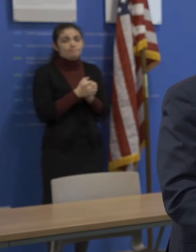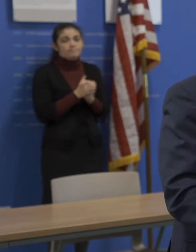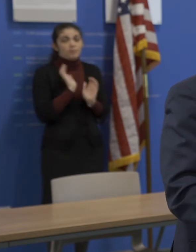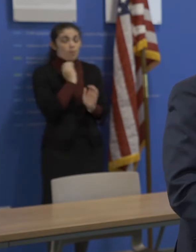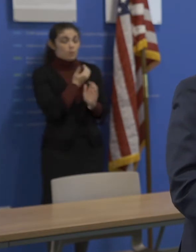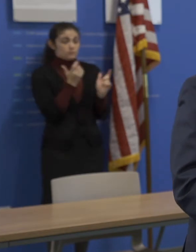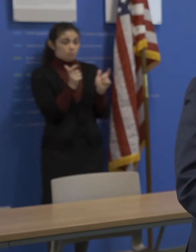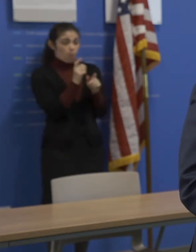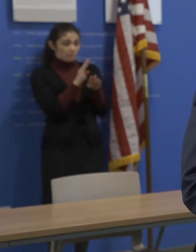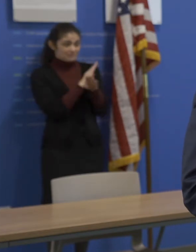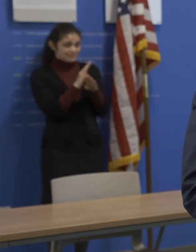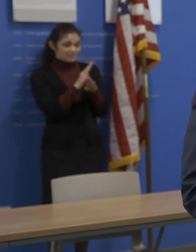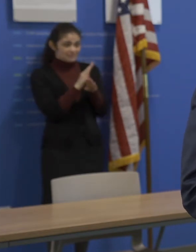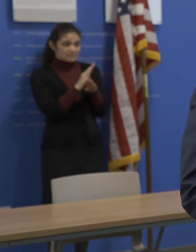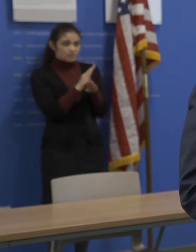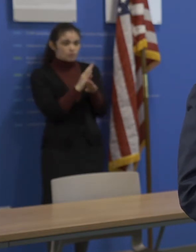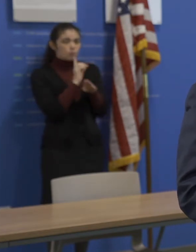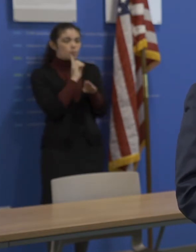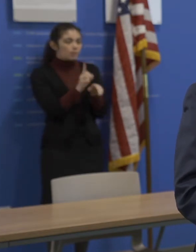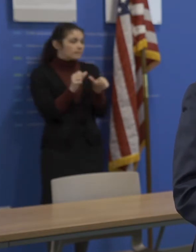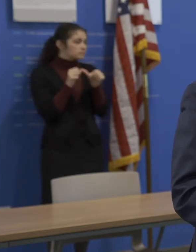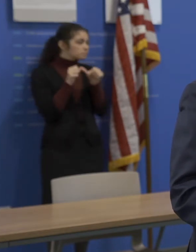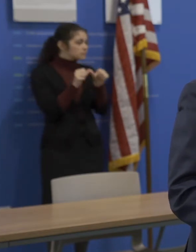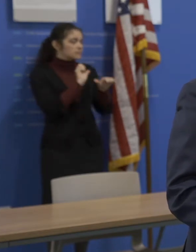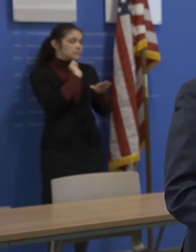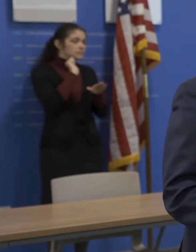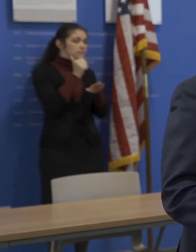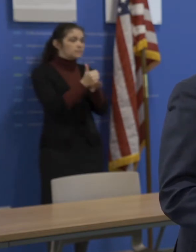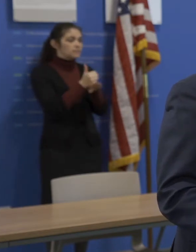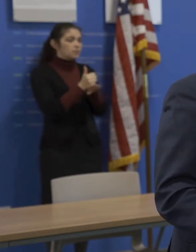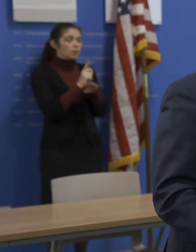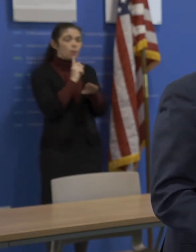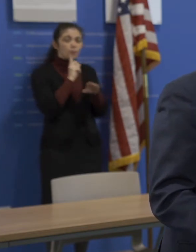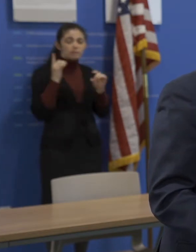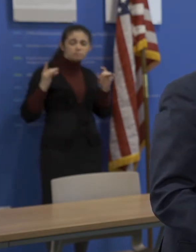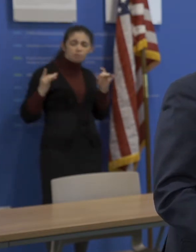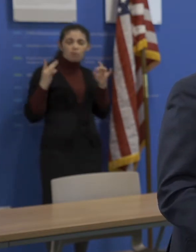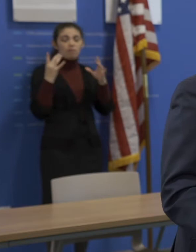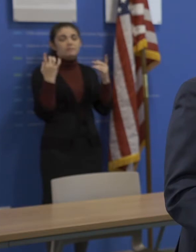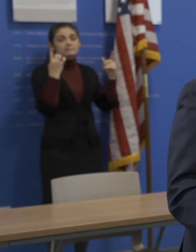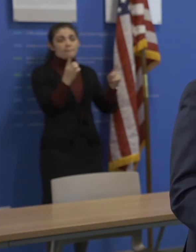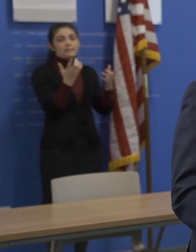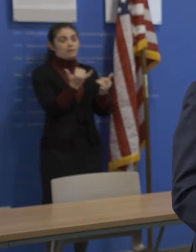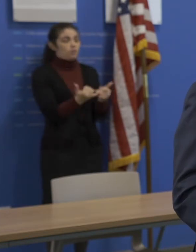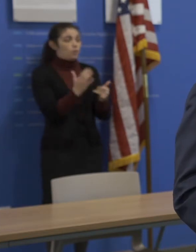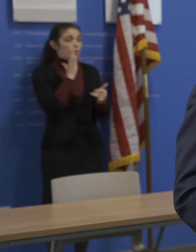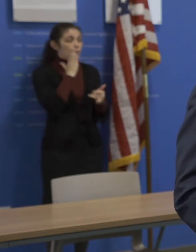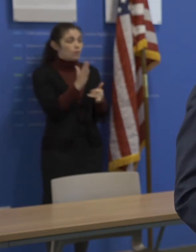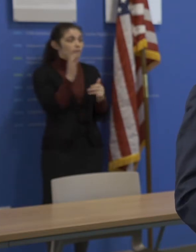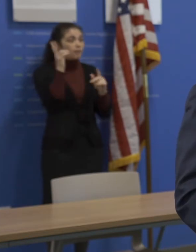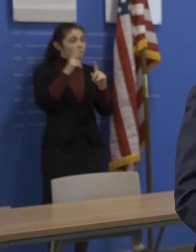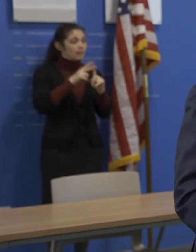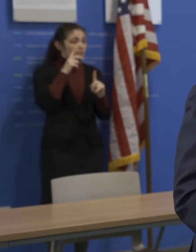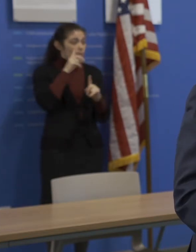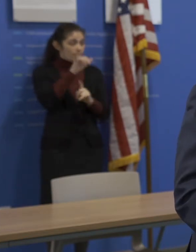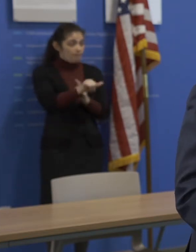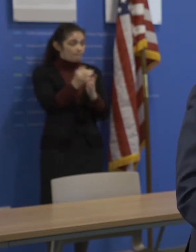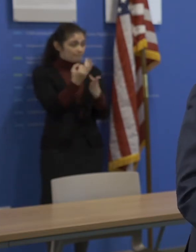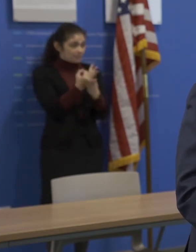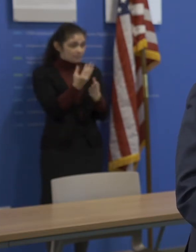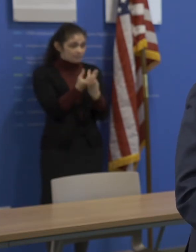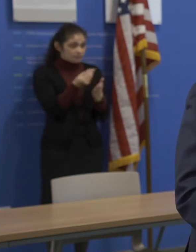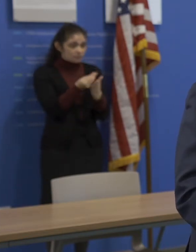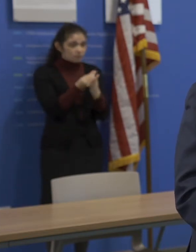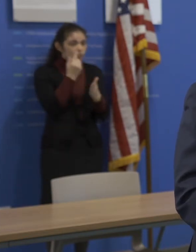Our small businesses, which have been so terribly, terribly damaged by the crisis, will be able to apply to this fund